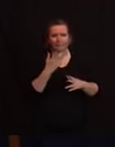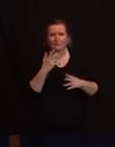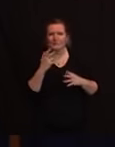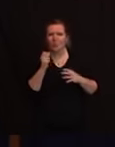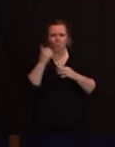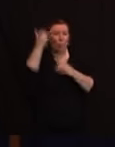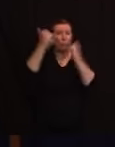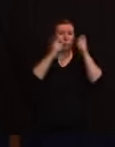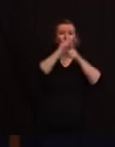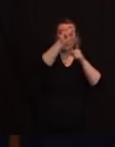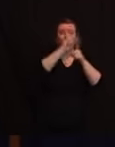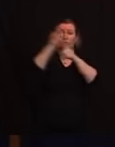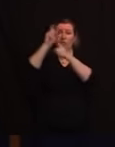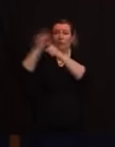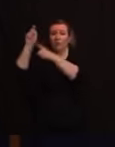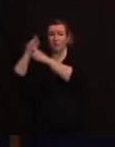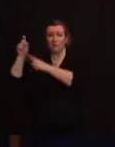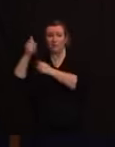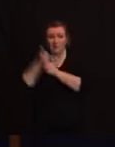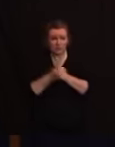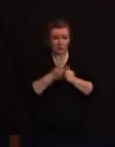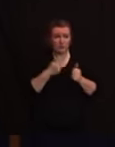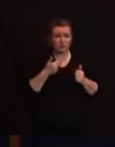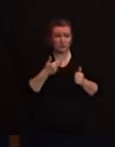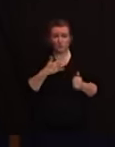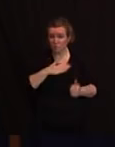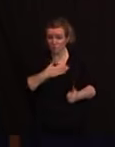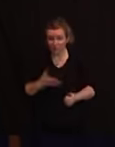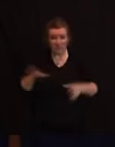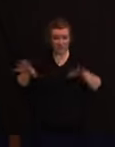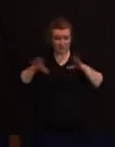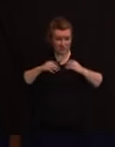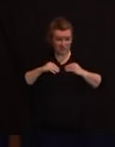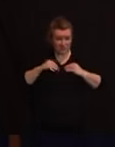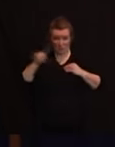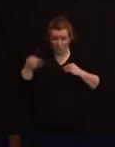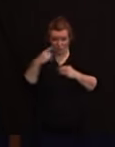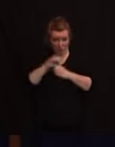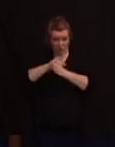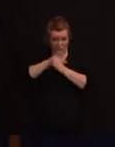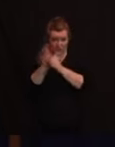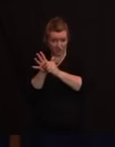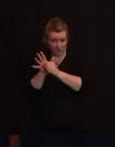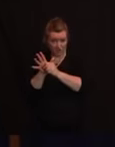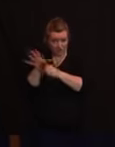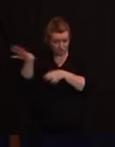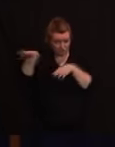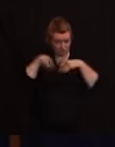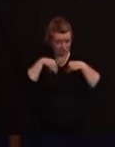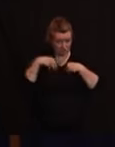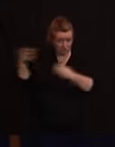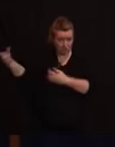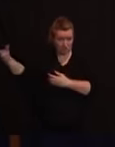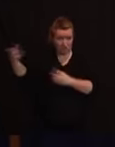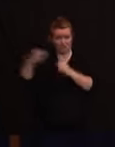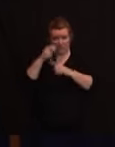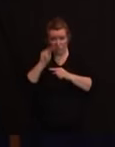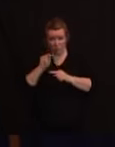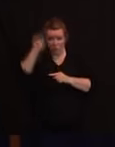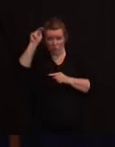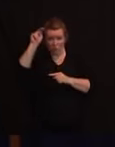are preparing to accept COVID-positive patients only in locations in the north, central, and southern